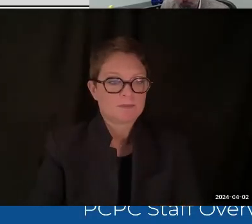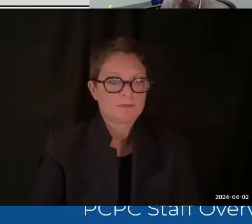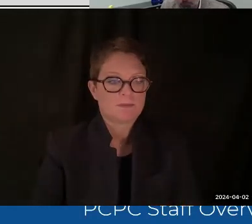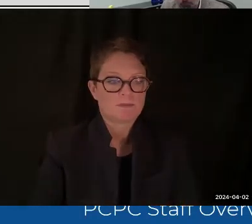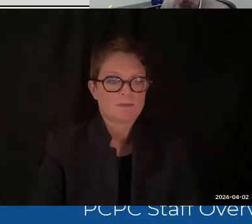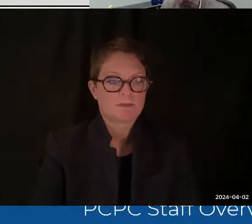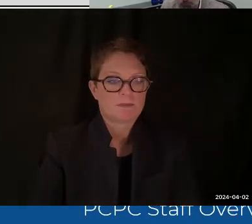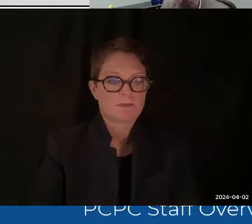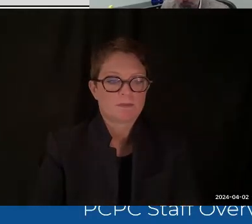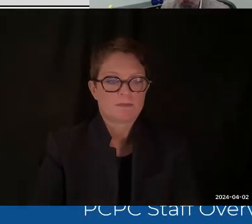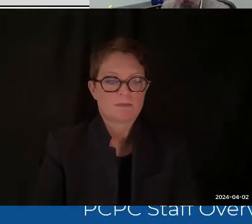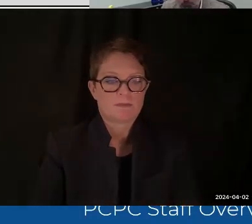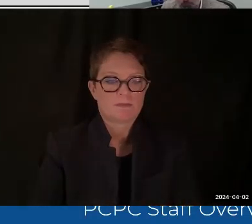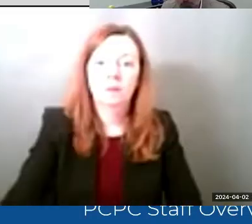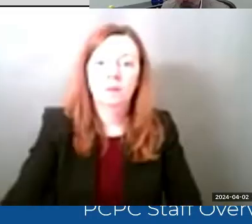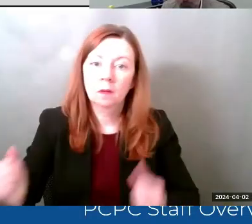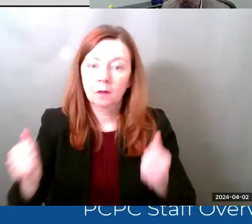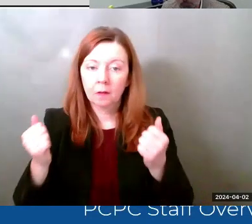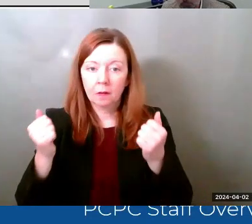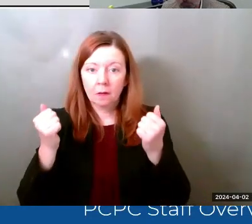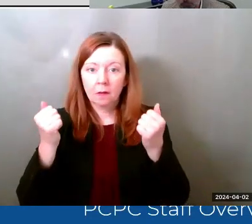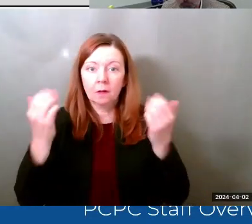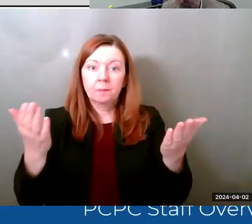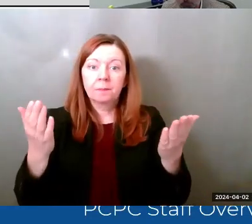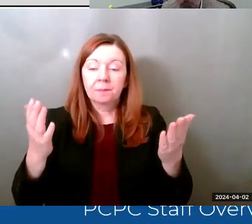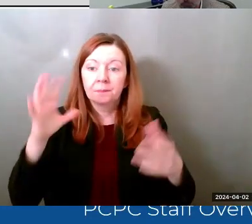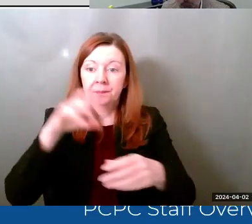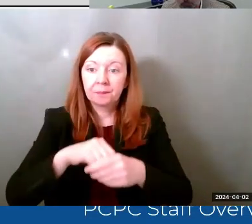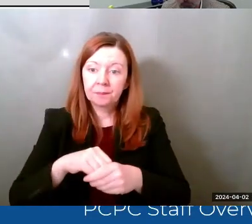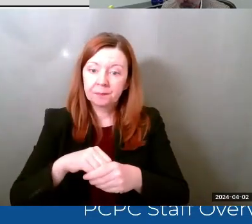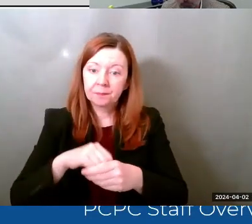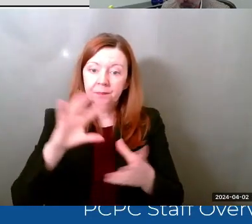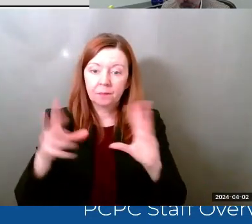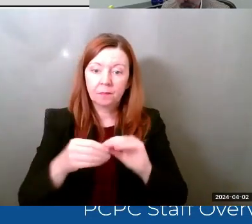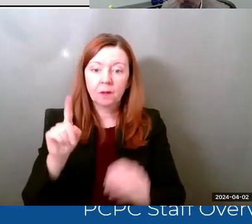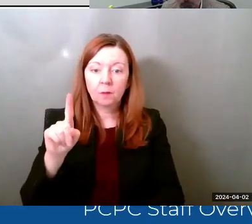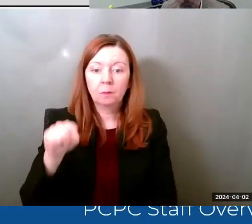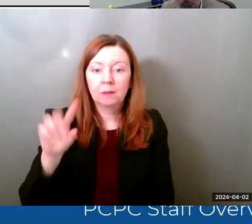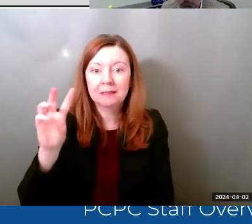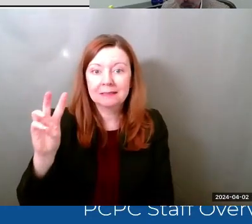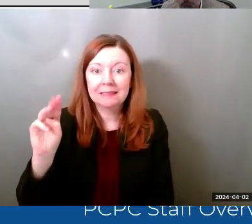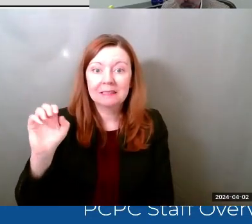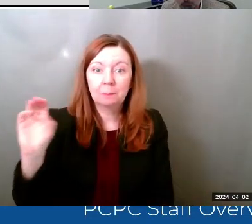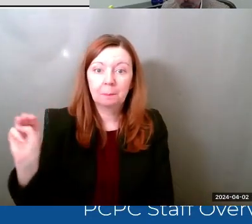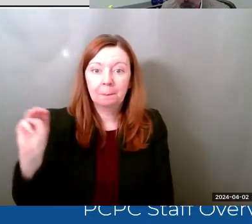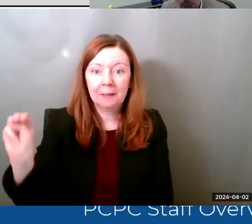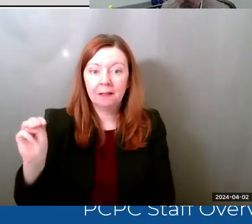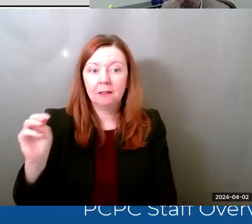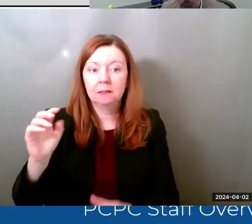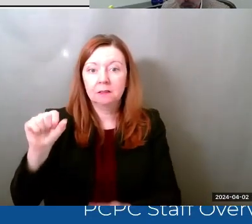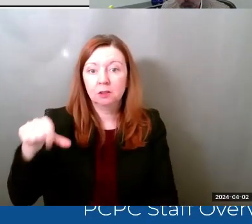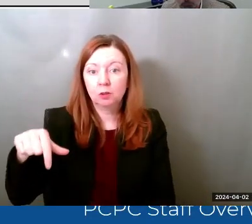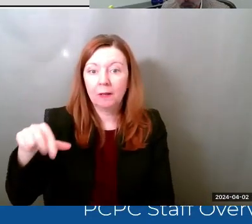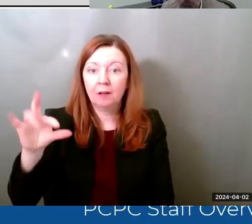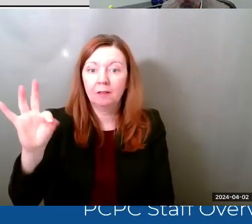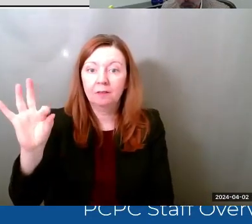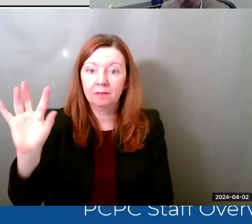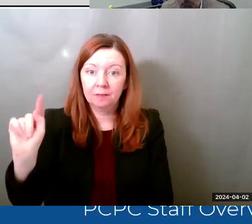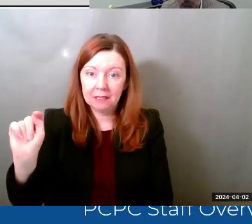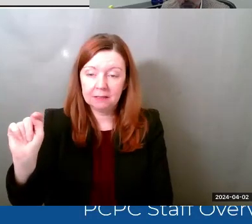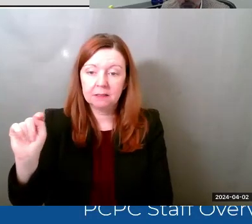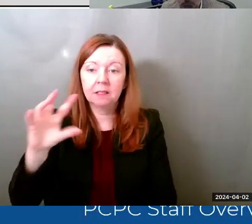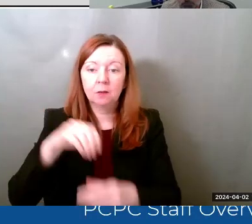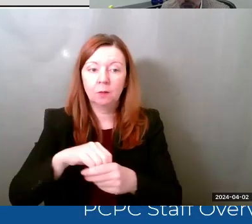The proposal consists of a total of 1.6 million square feet, including